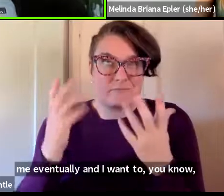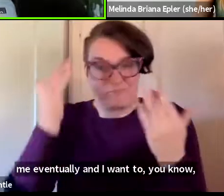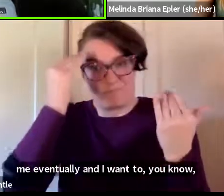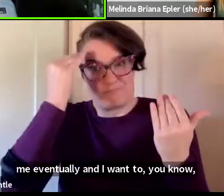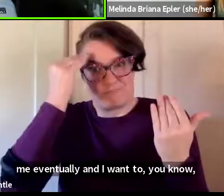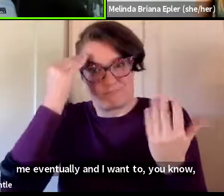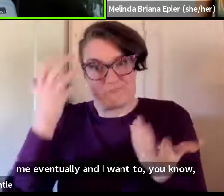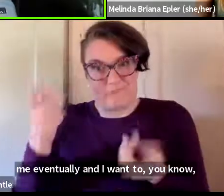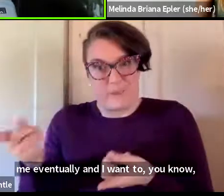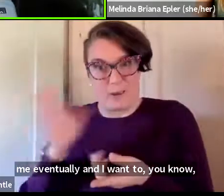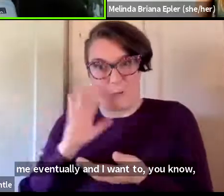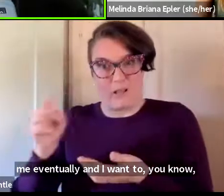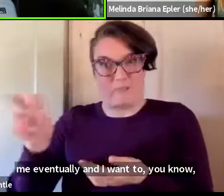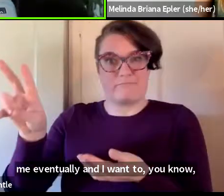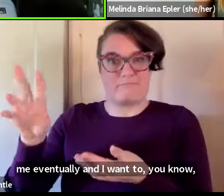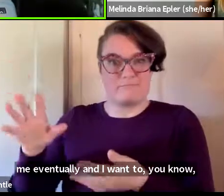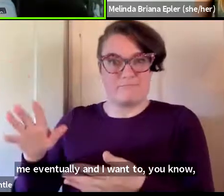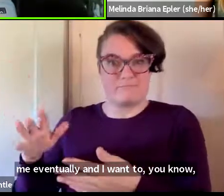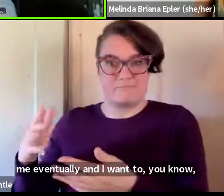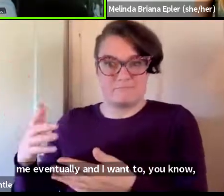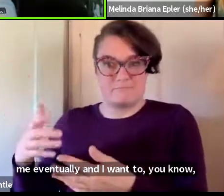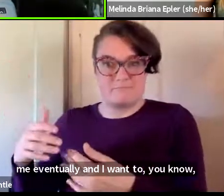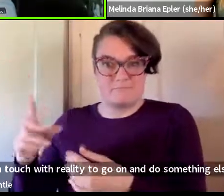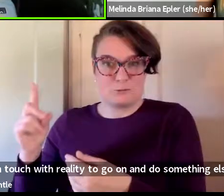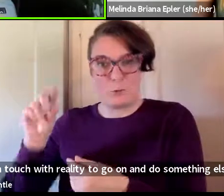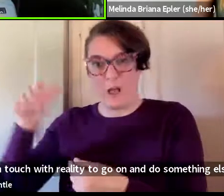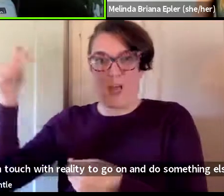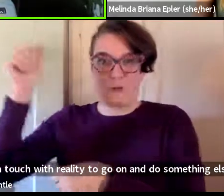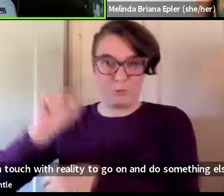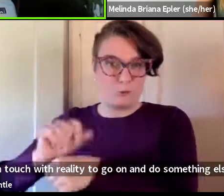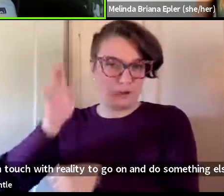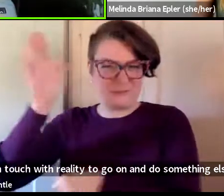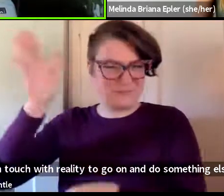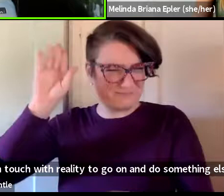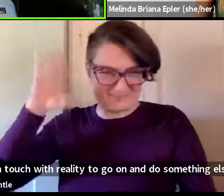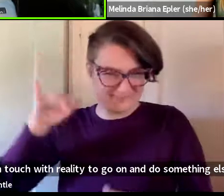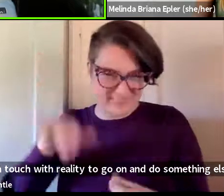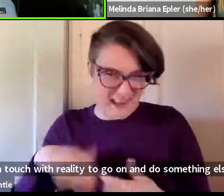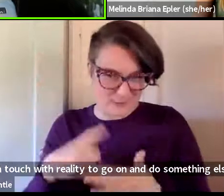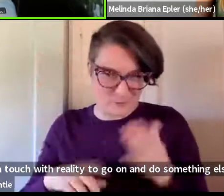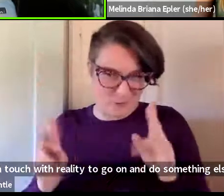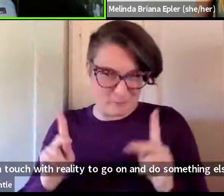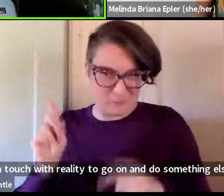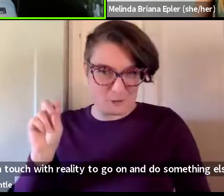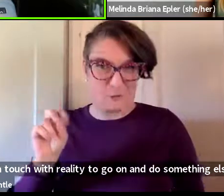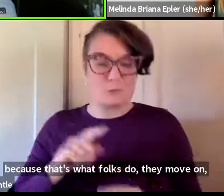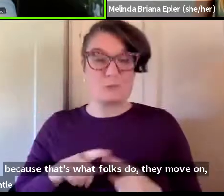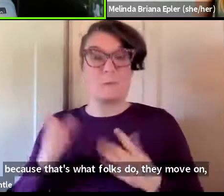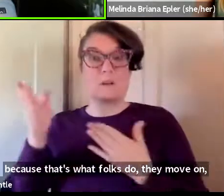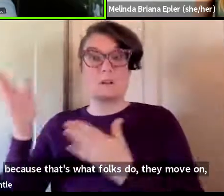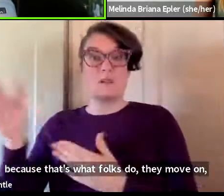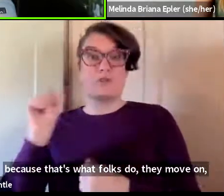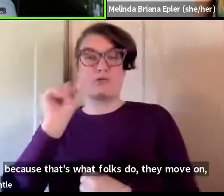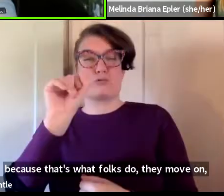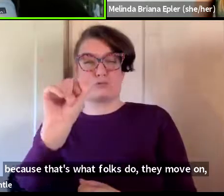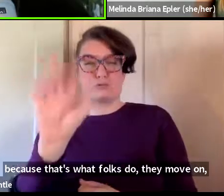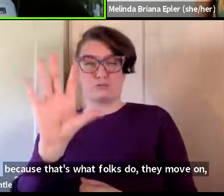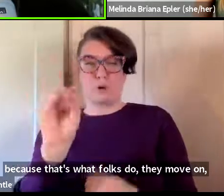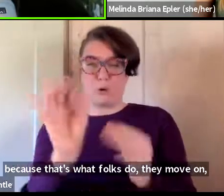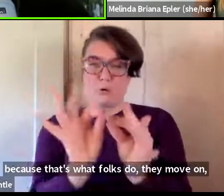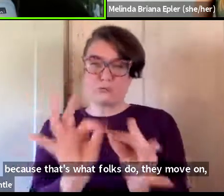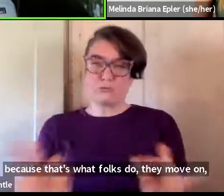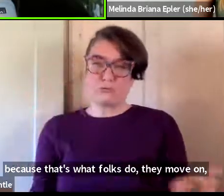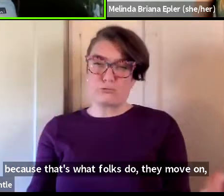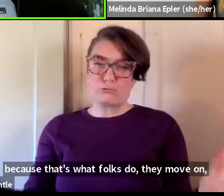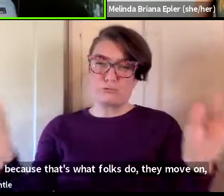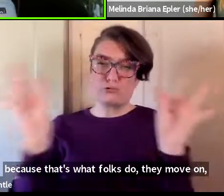on and do something else, because that's what folks do. They move on. But they are so crucial and